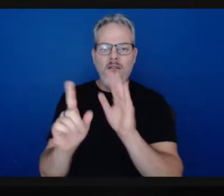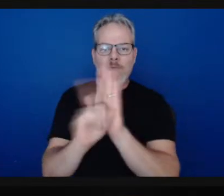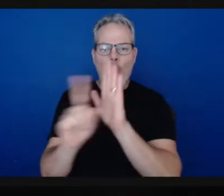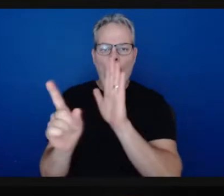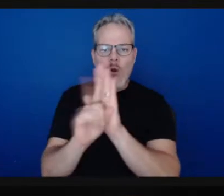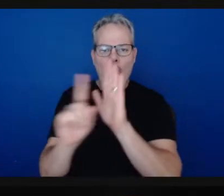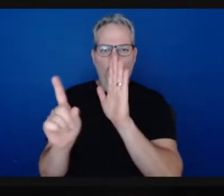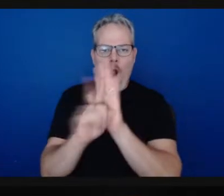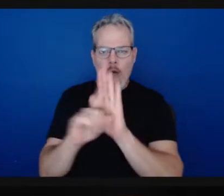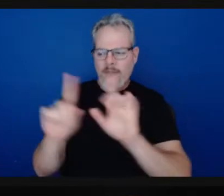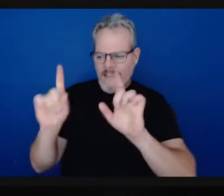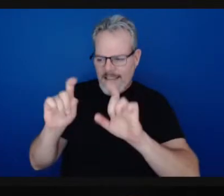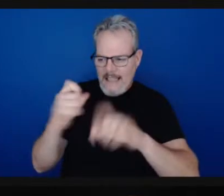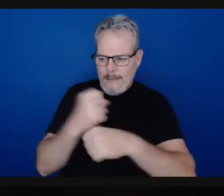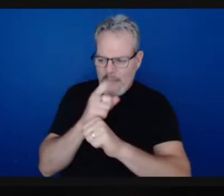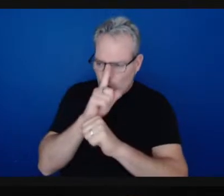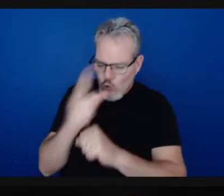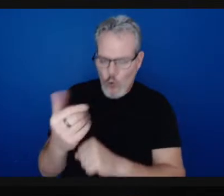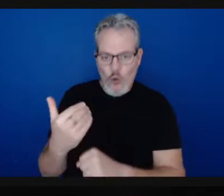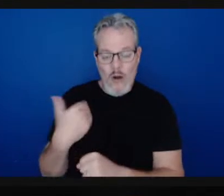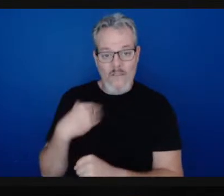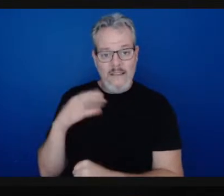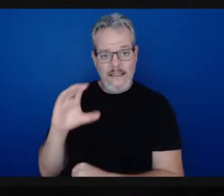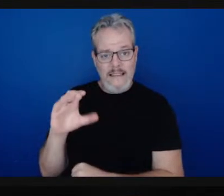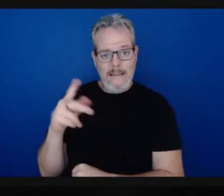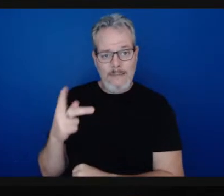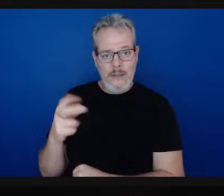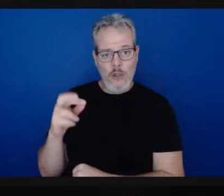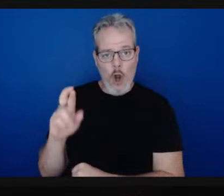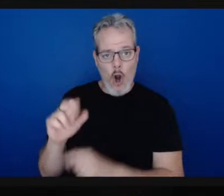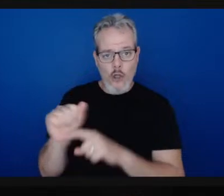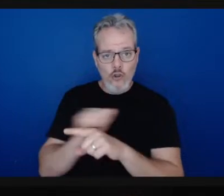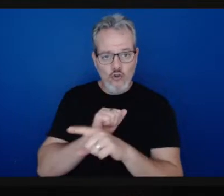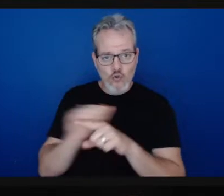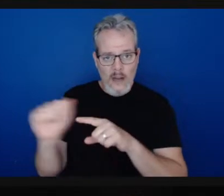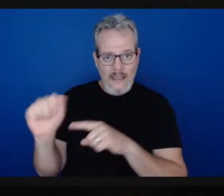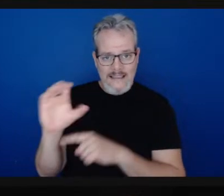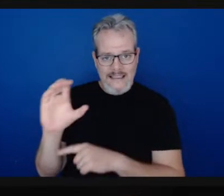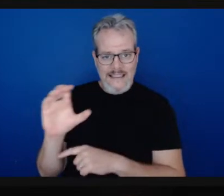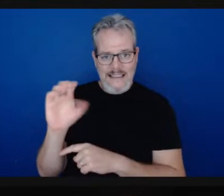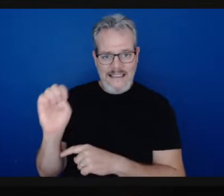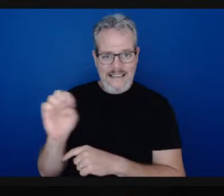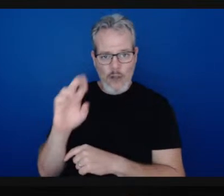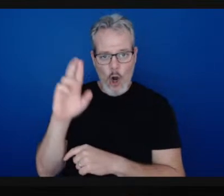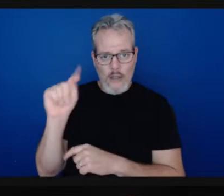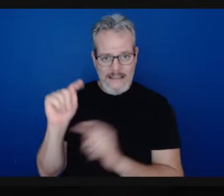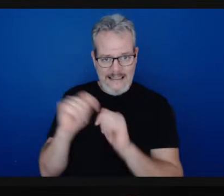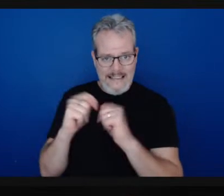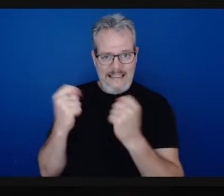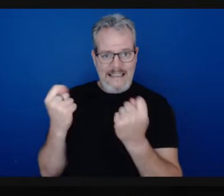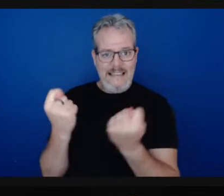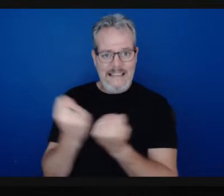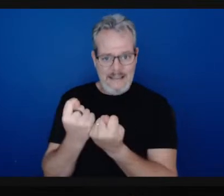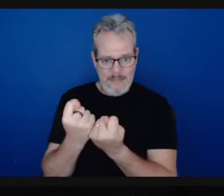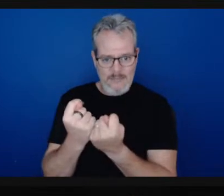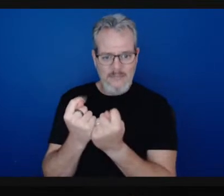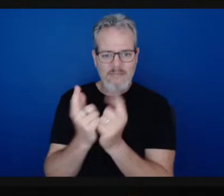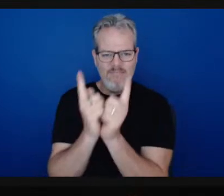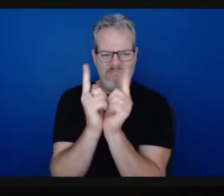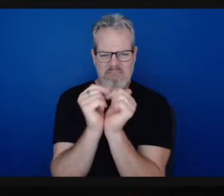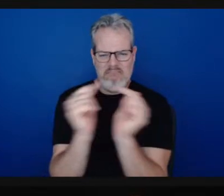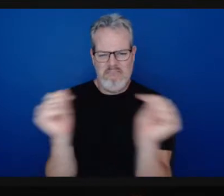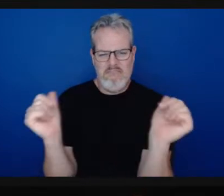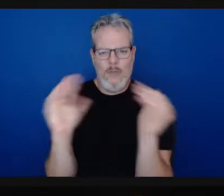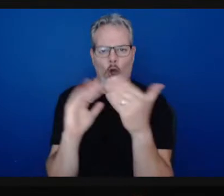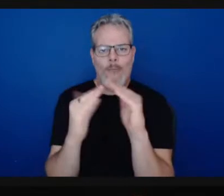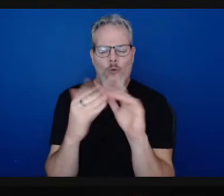alarms. CPR training. CERT teams, those kind of community